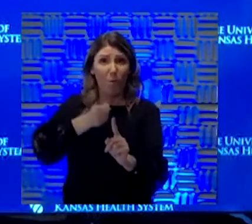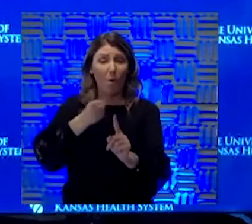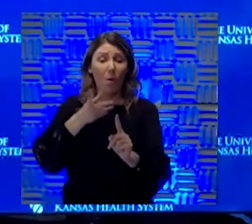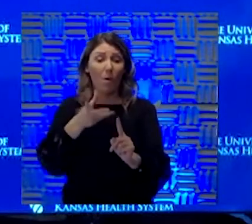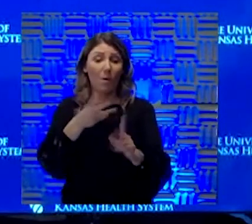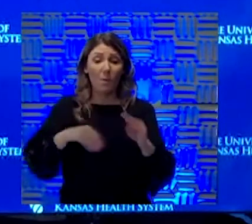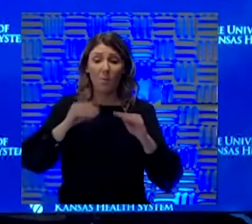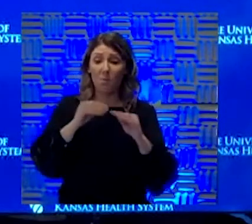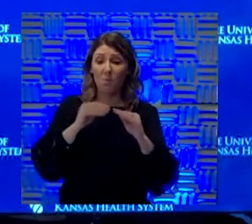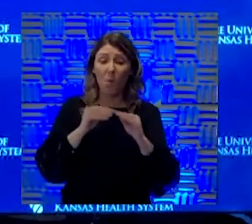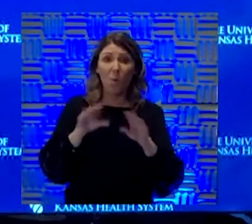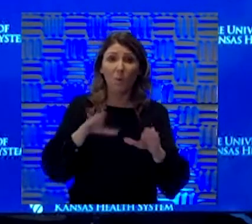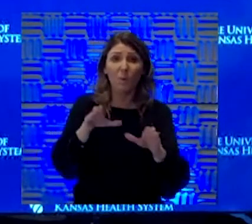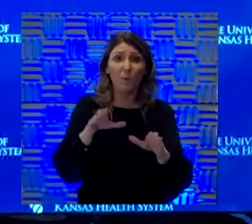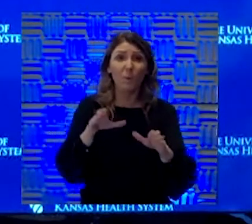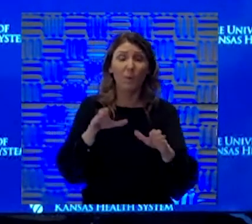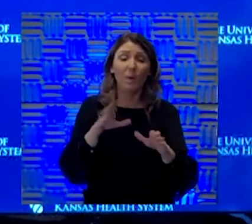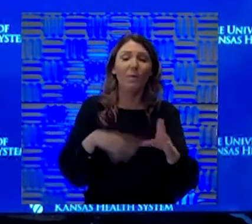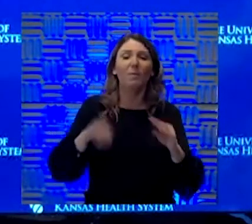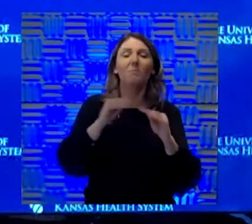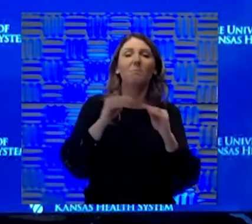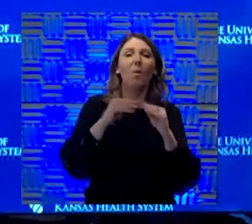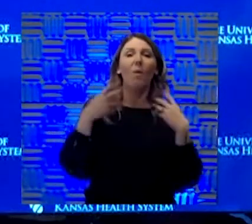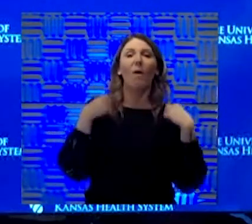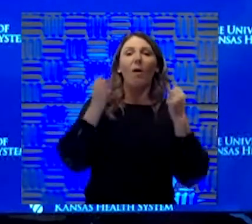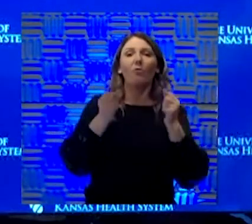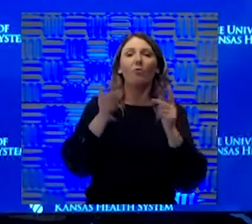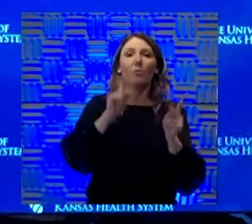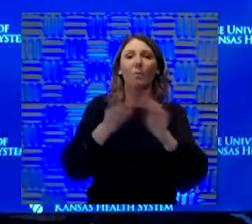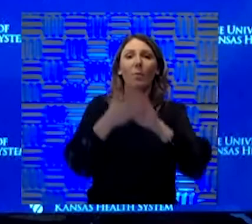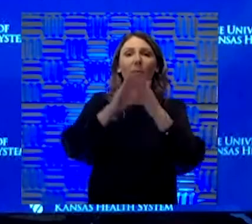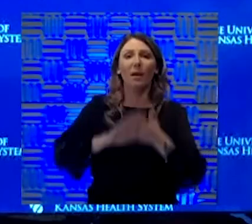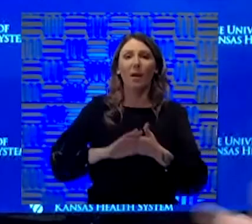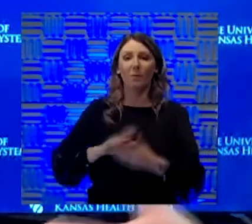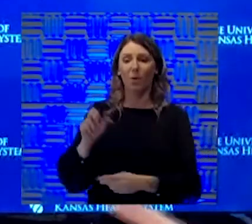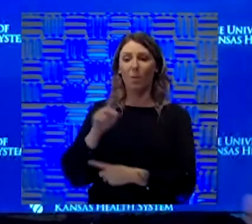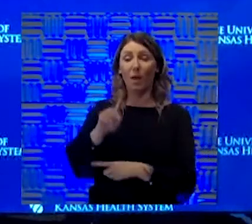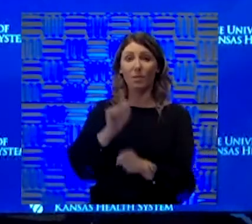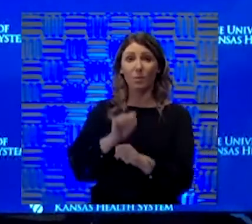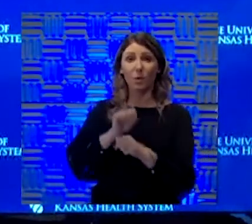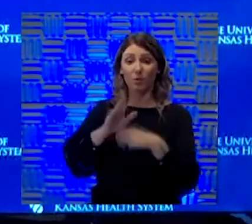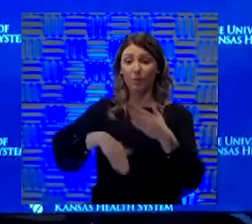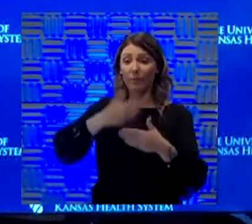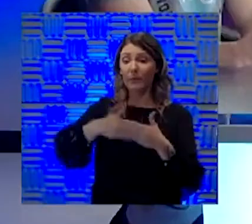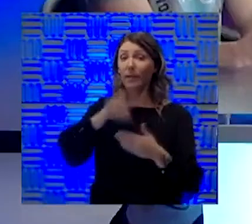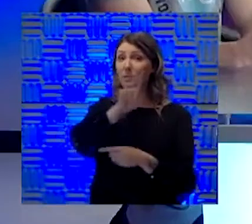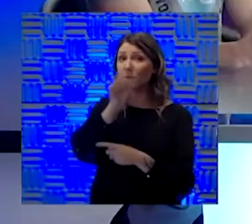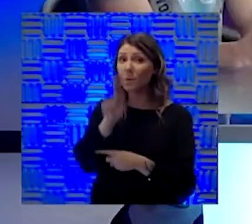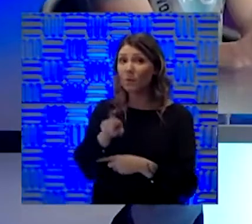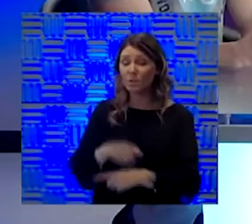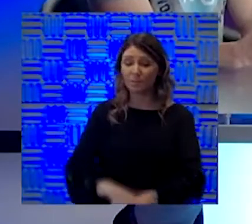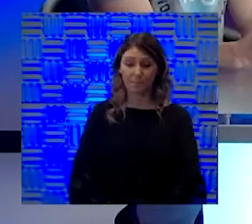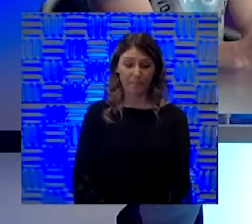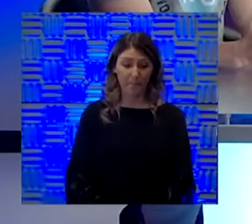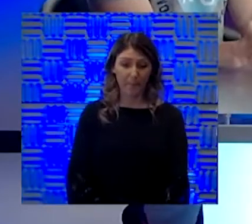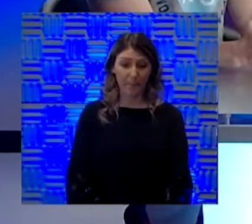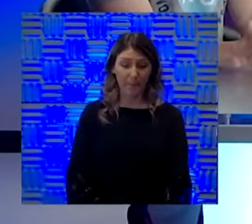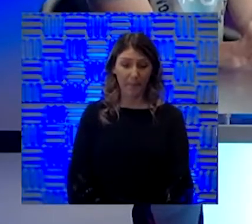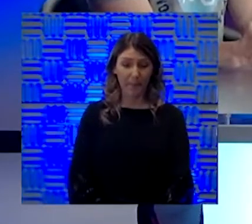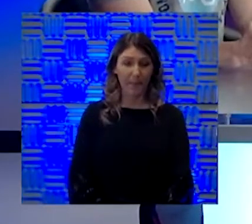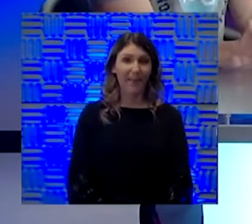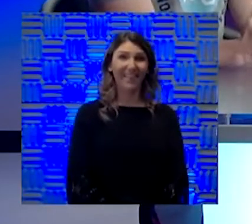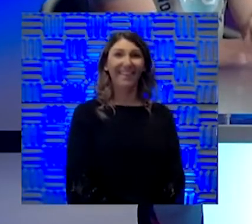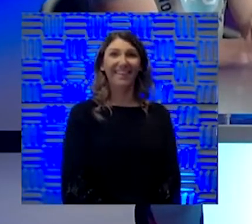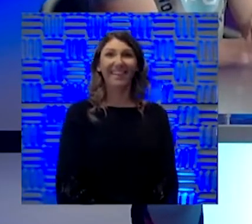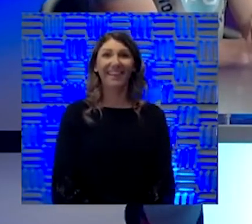that, the healthier everybody is, and the more they can get back to work. Next question. For the doctors, we